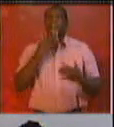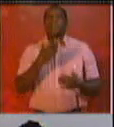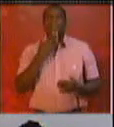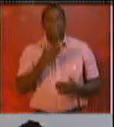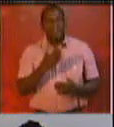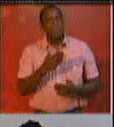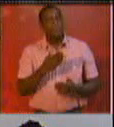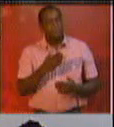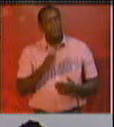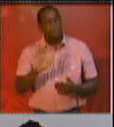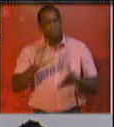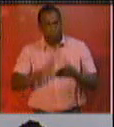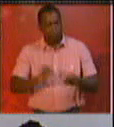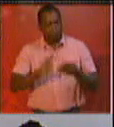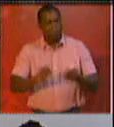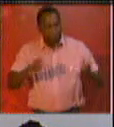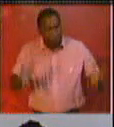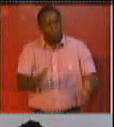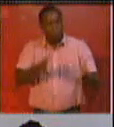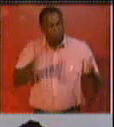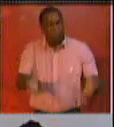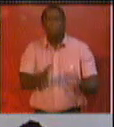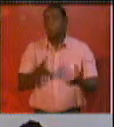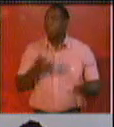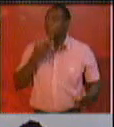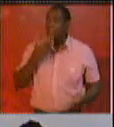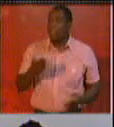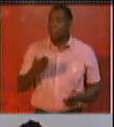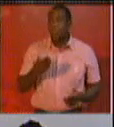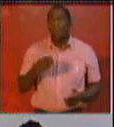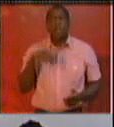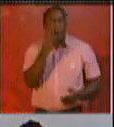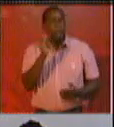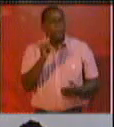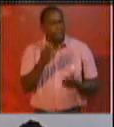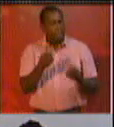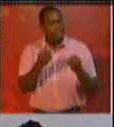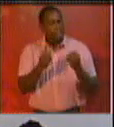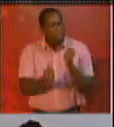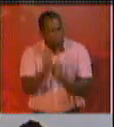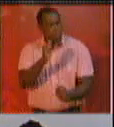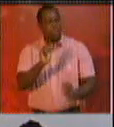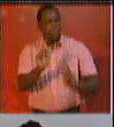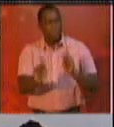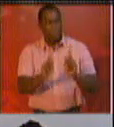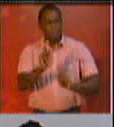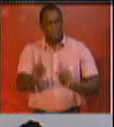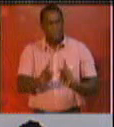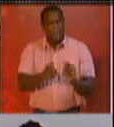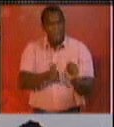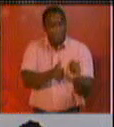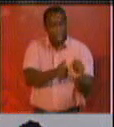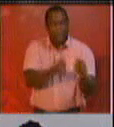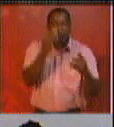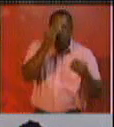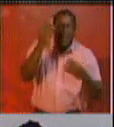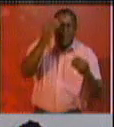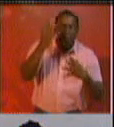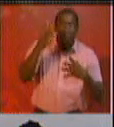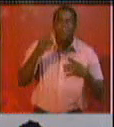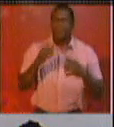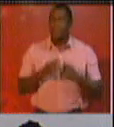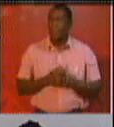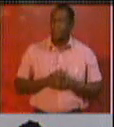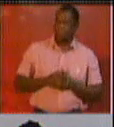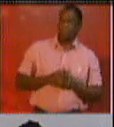that reminder. And it seems that the majority of the population is following the guidelines, and we are